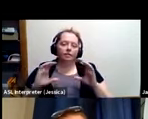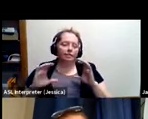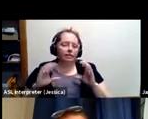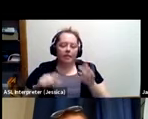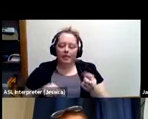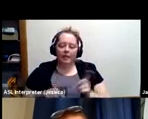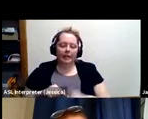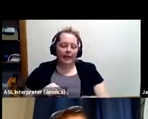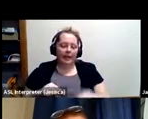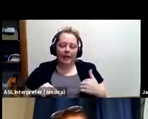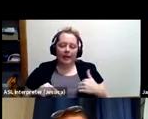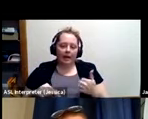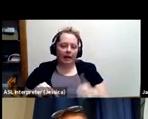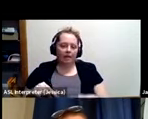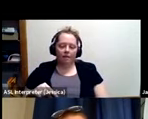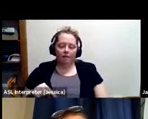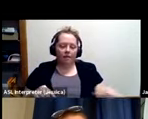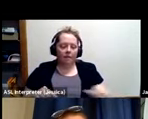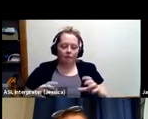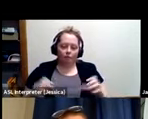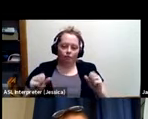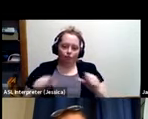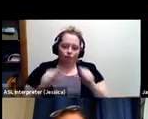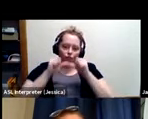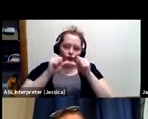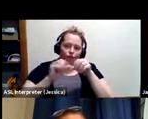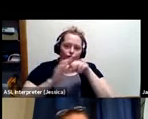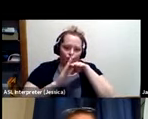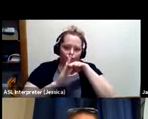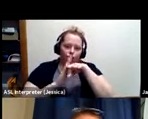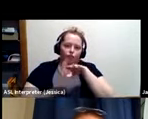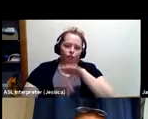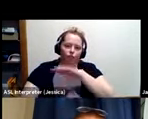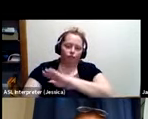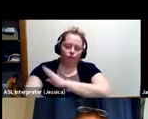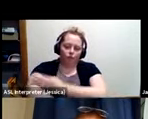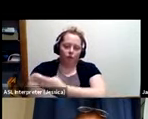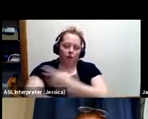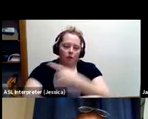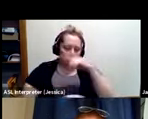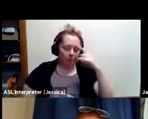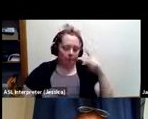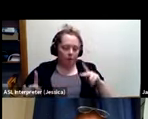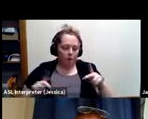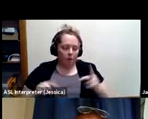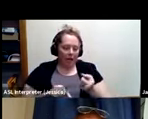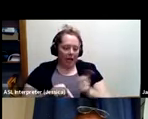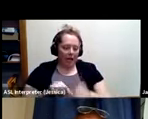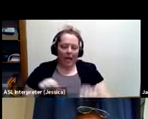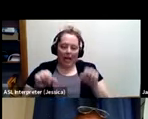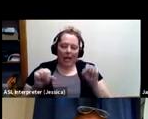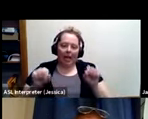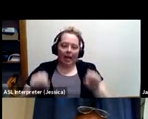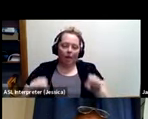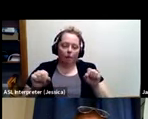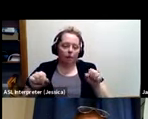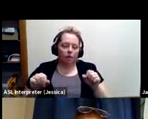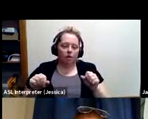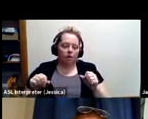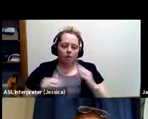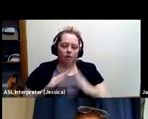And it's this conversation that rarely evolves into action to actually fix the systems that make Pittsburgh the most unlivable for Black